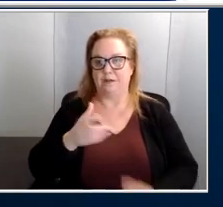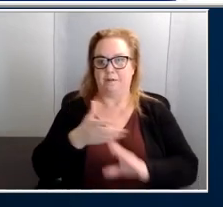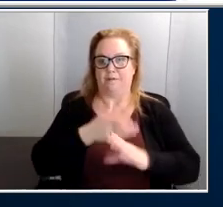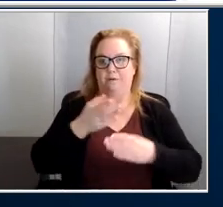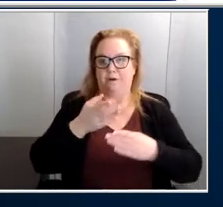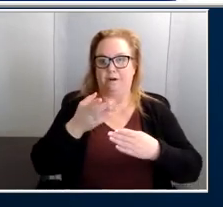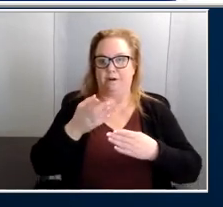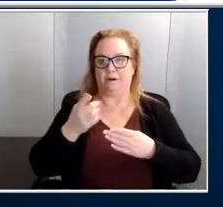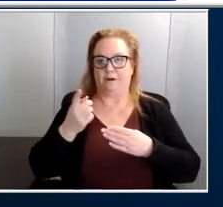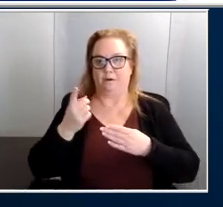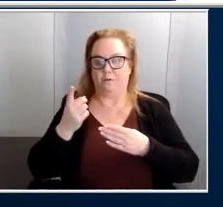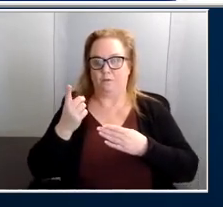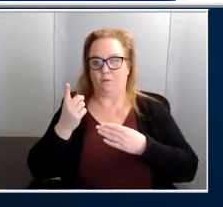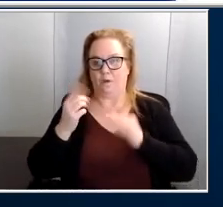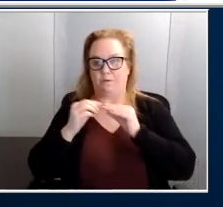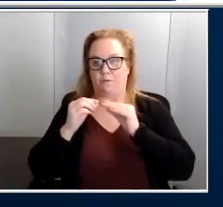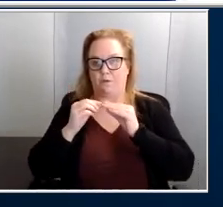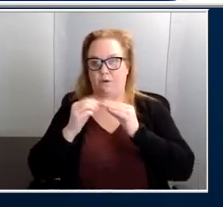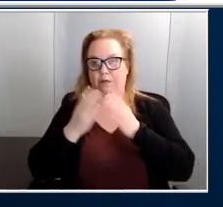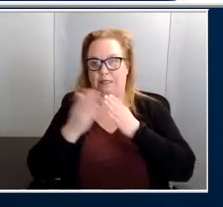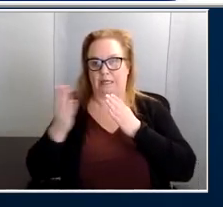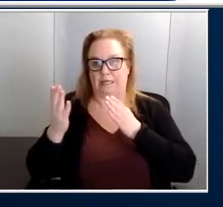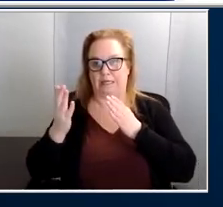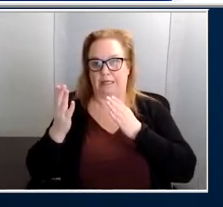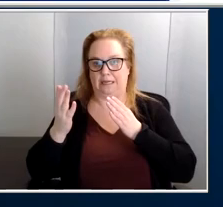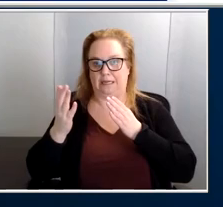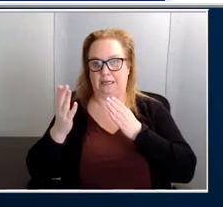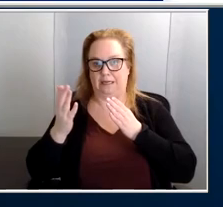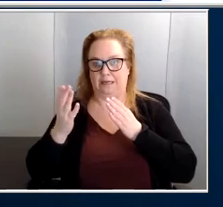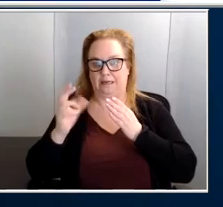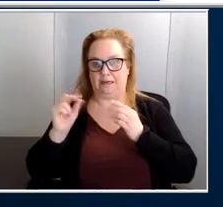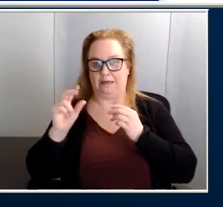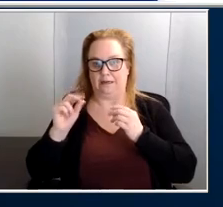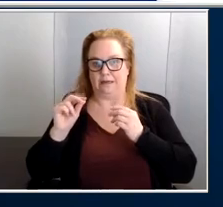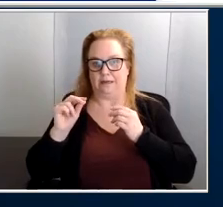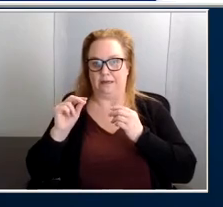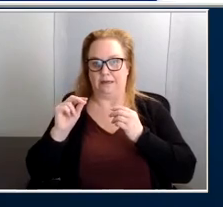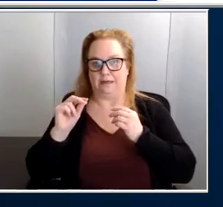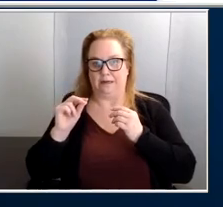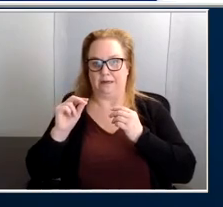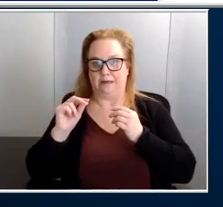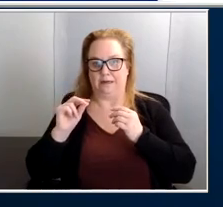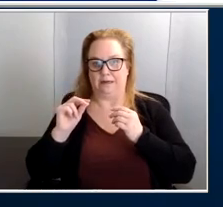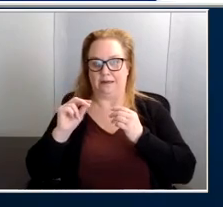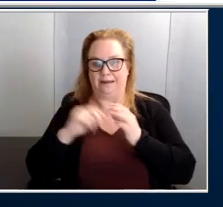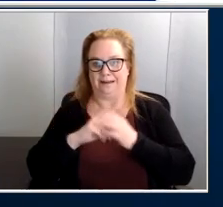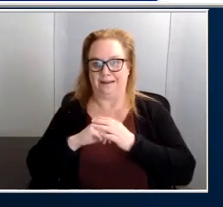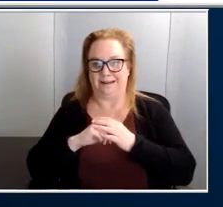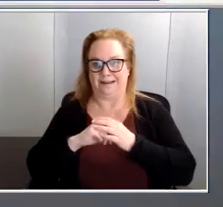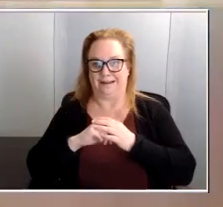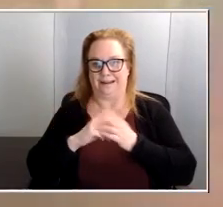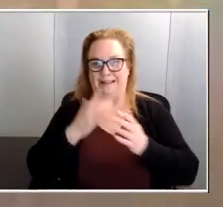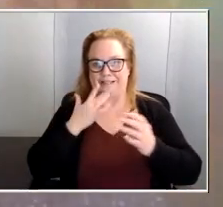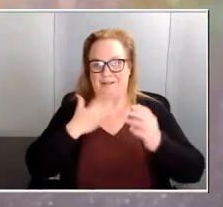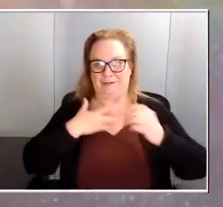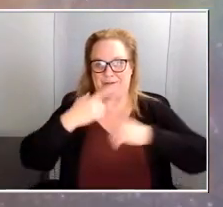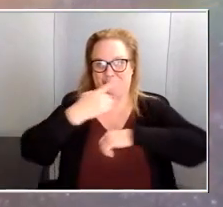is one more item on the agenda. Oh, no, no, no, no, no. Oh, yeah. Time to count, team. Someone's we're done. Someone's having a birthday.